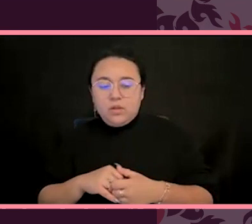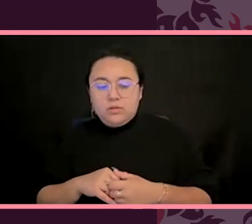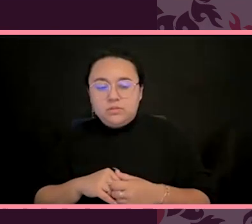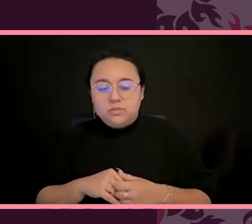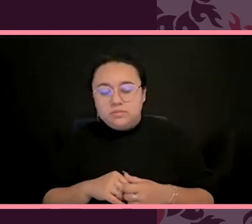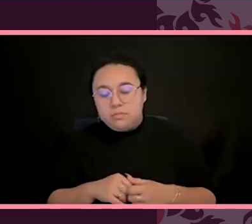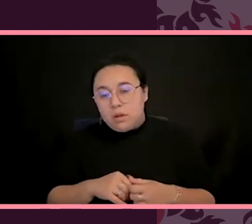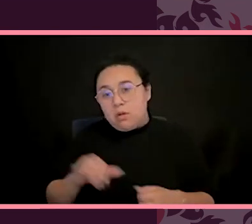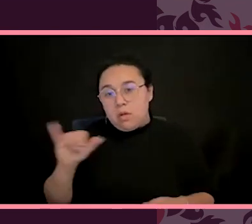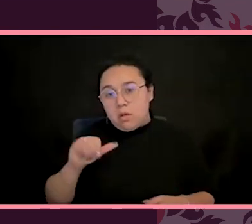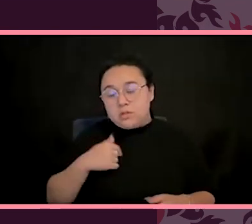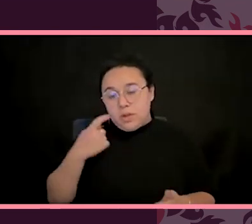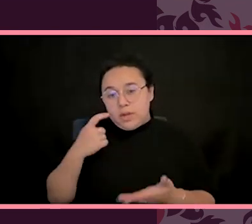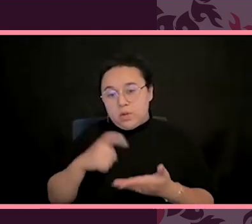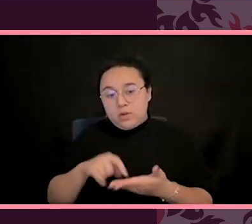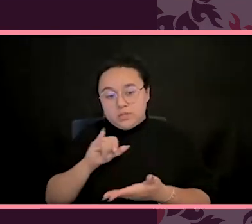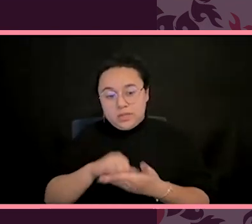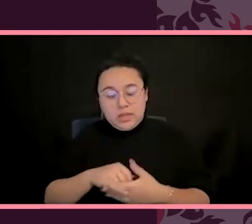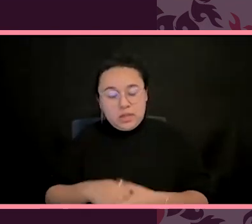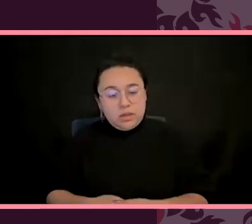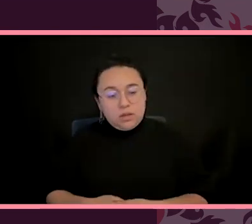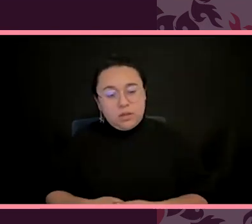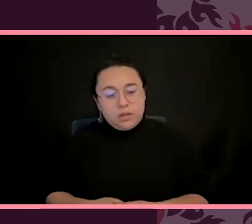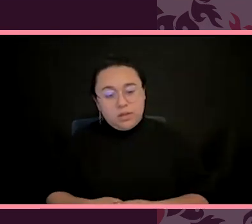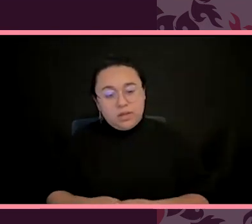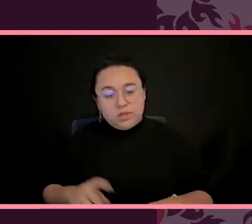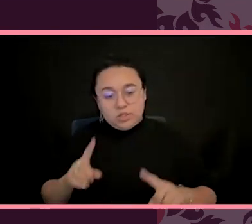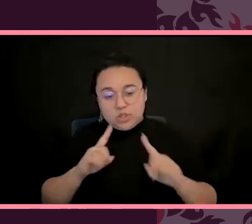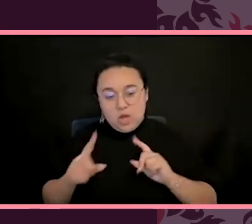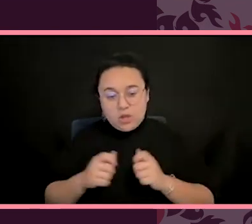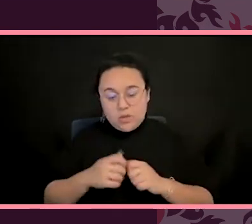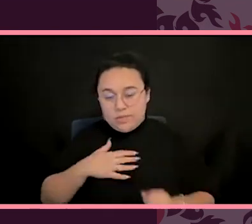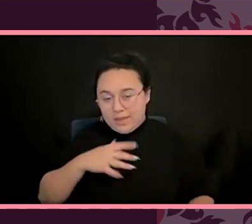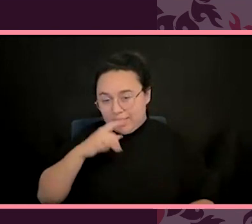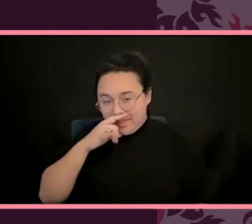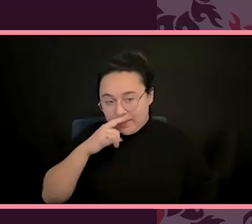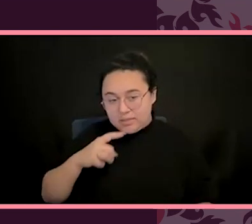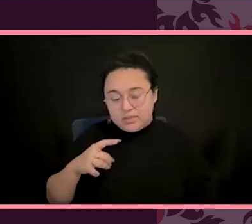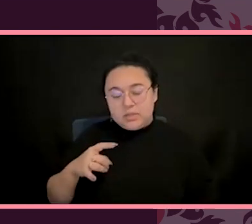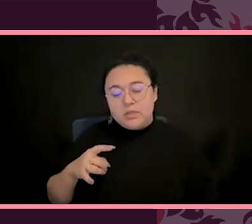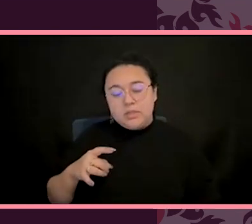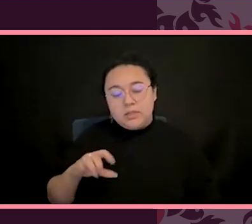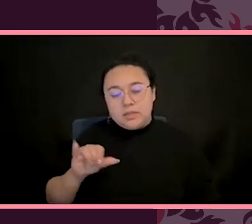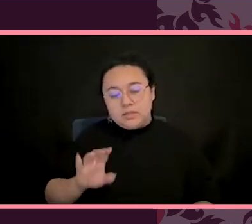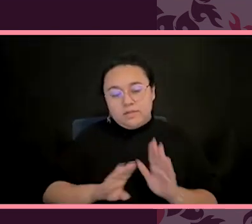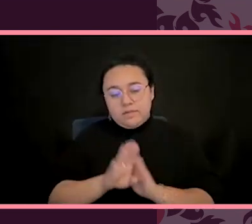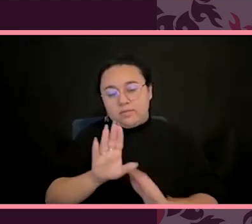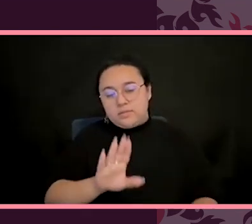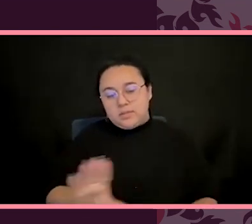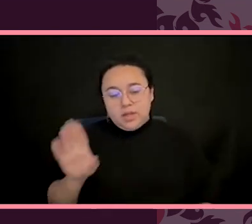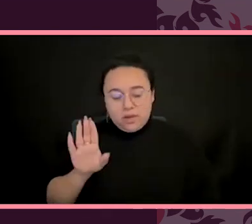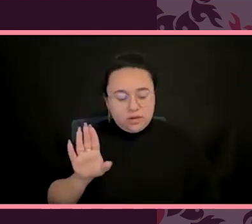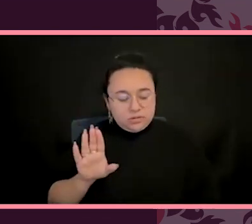But I also have found that in talking to my kids in a way, like it also builds their,